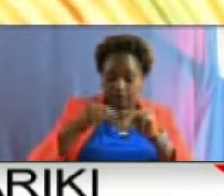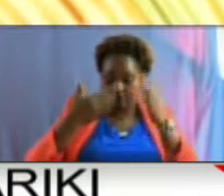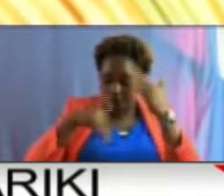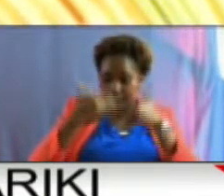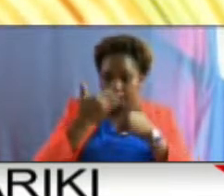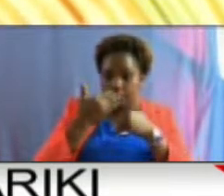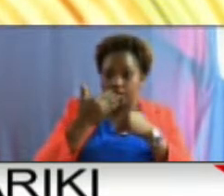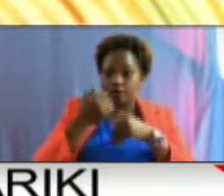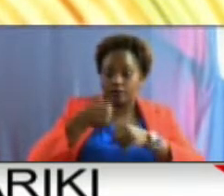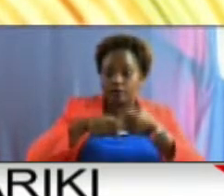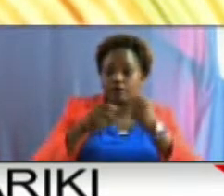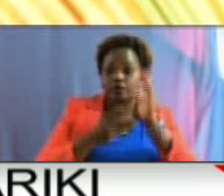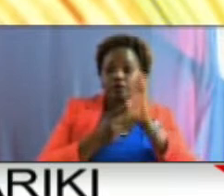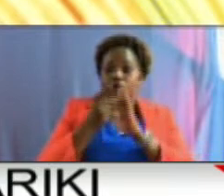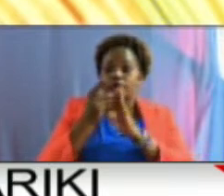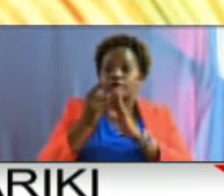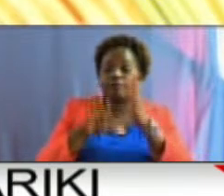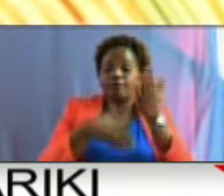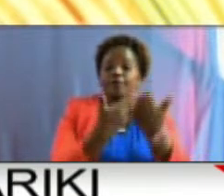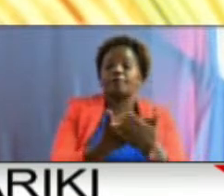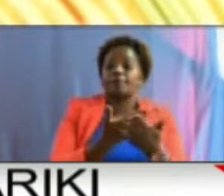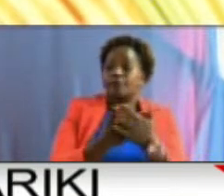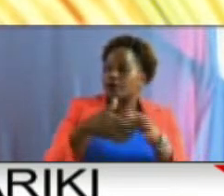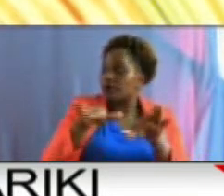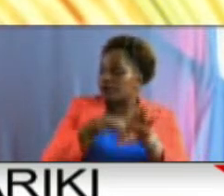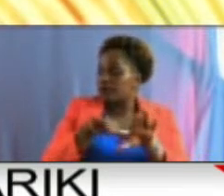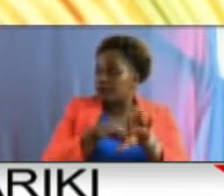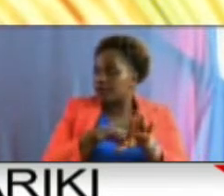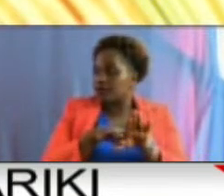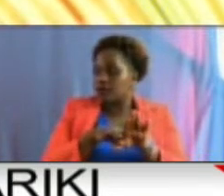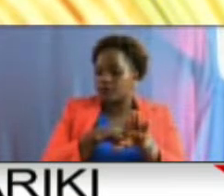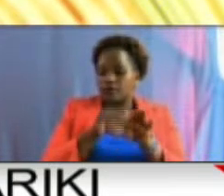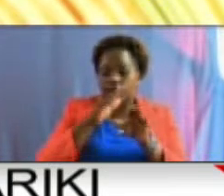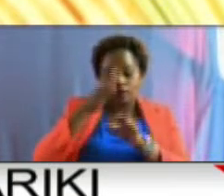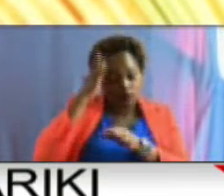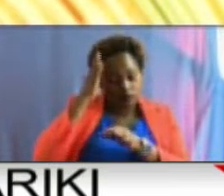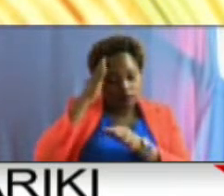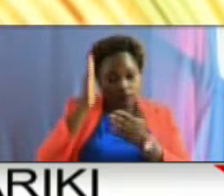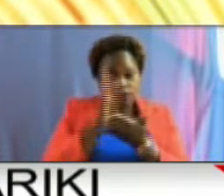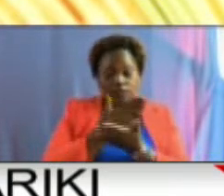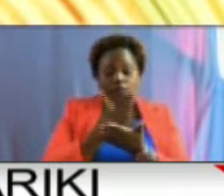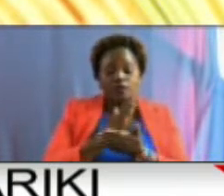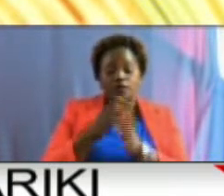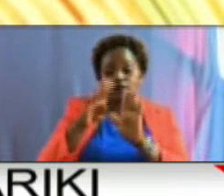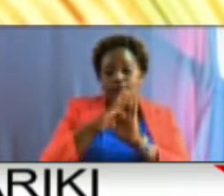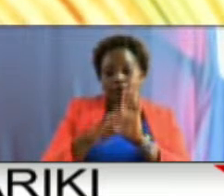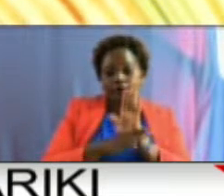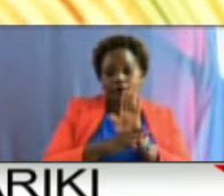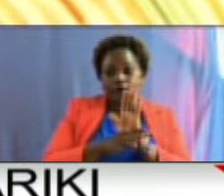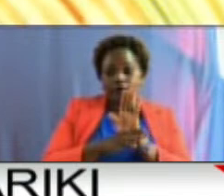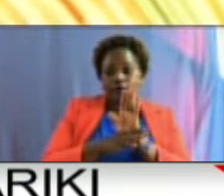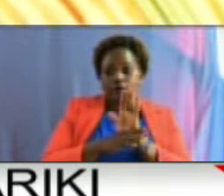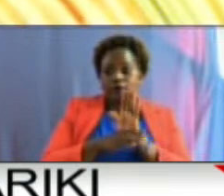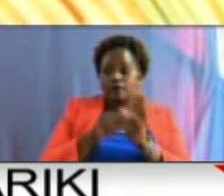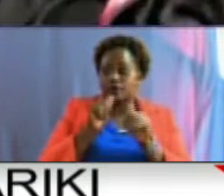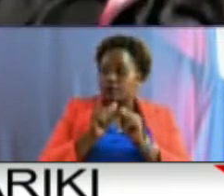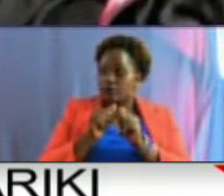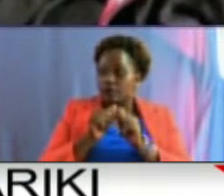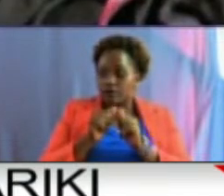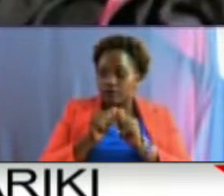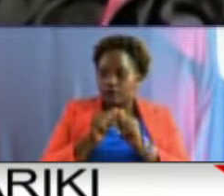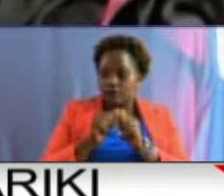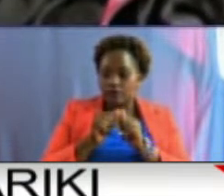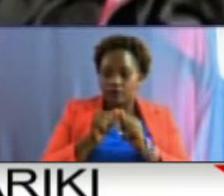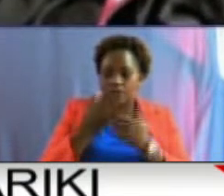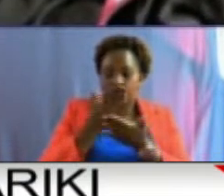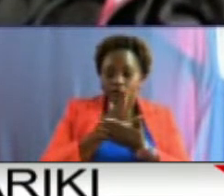has actively developed proposals to participate in the Knowledge Sharing Program initiative, which is a funding